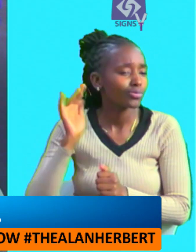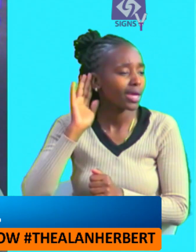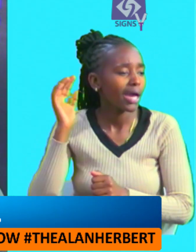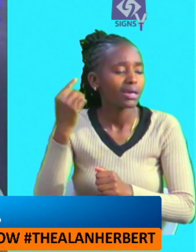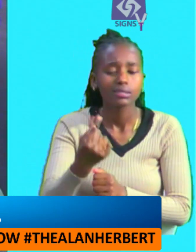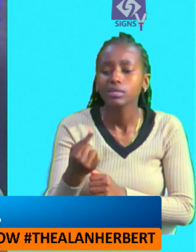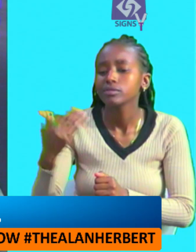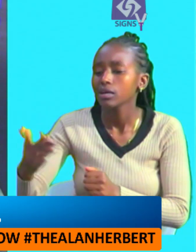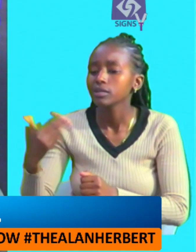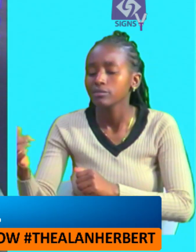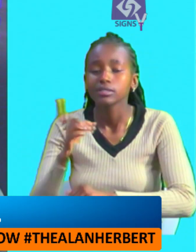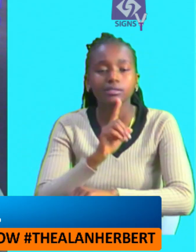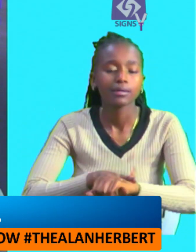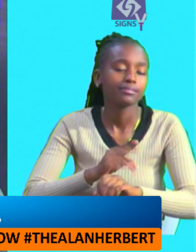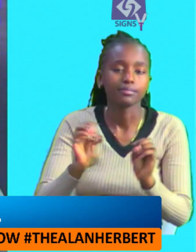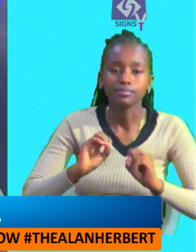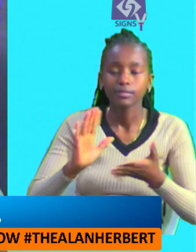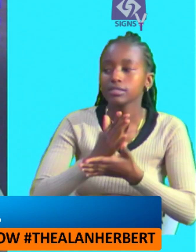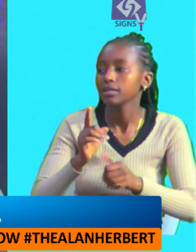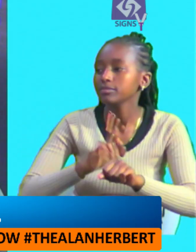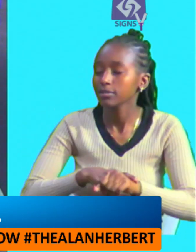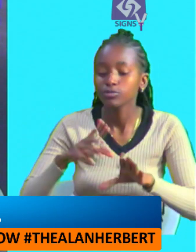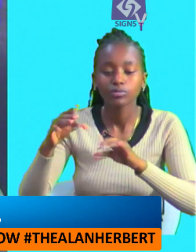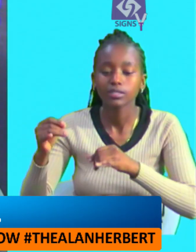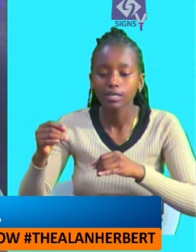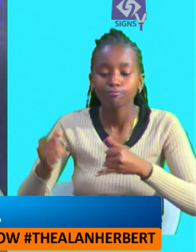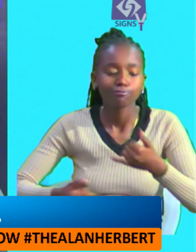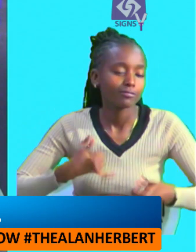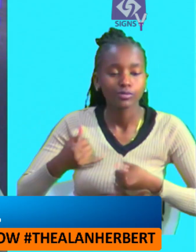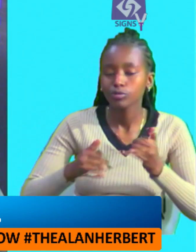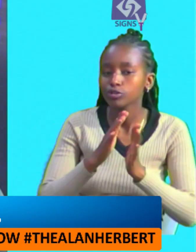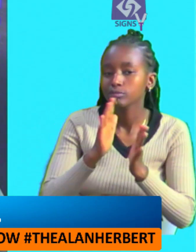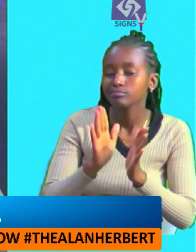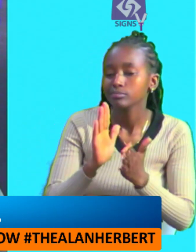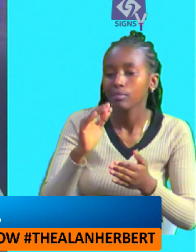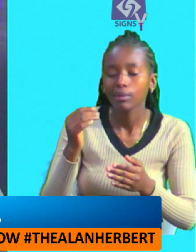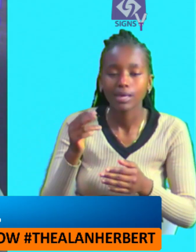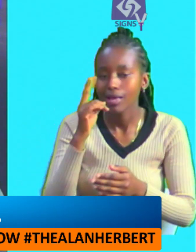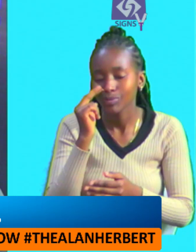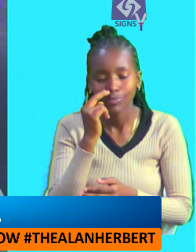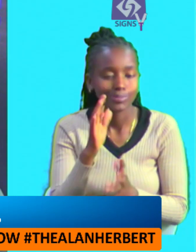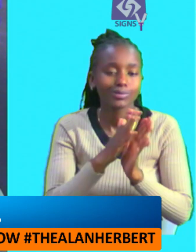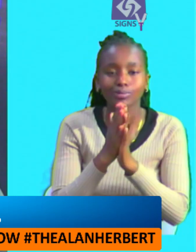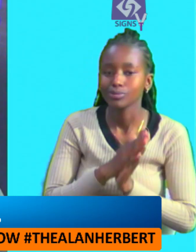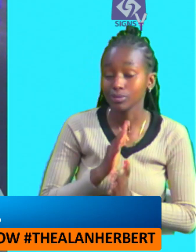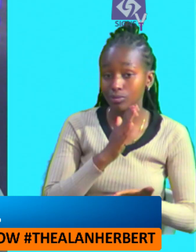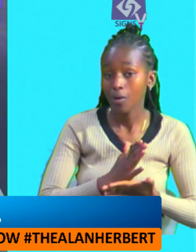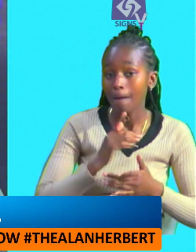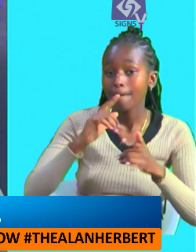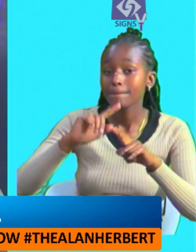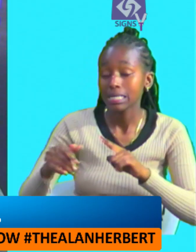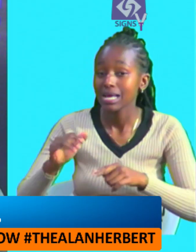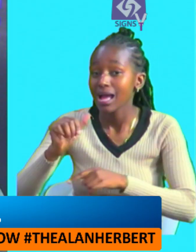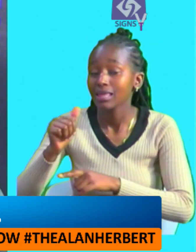100%. Na I think ume magnify like what I wanted to say. Yes. Or rather what was in